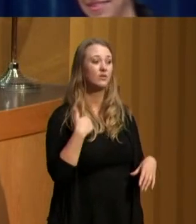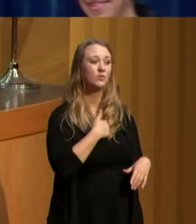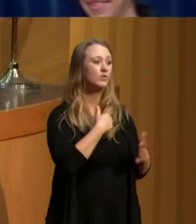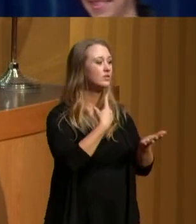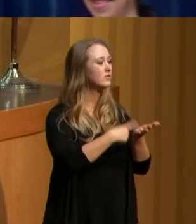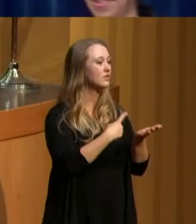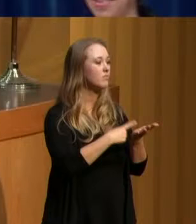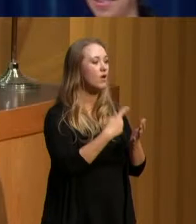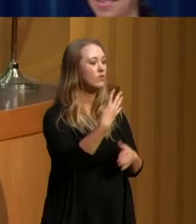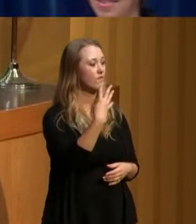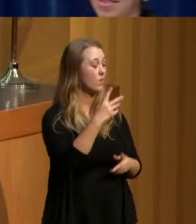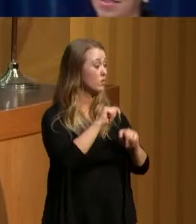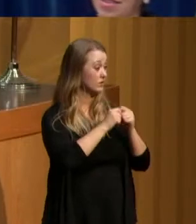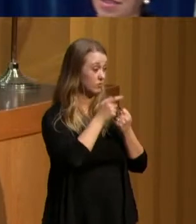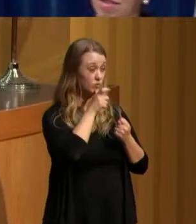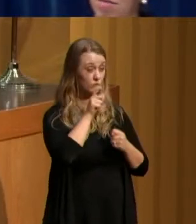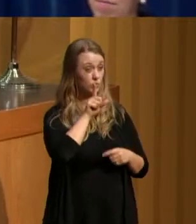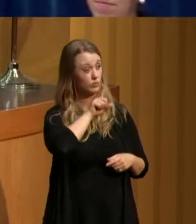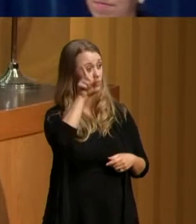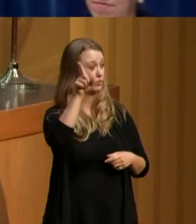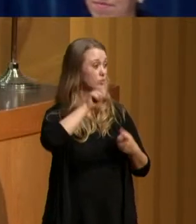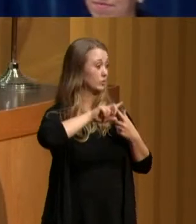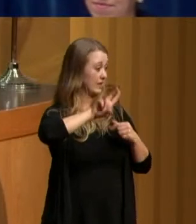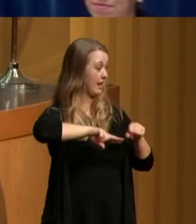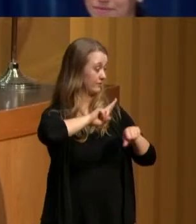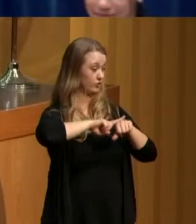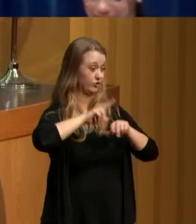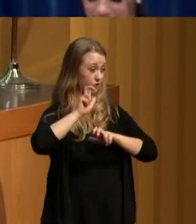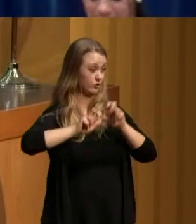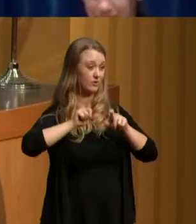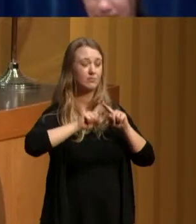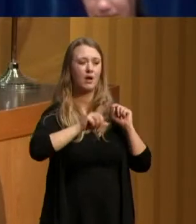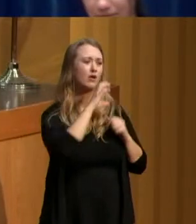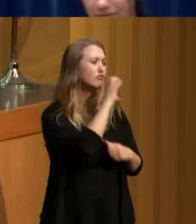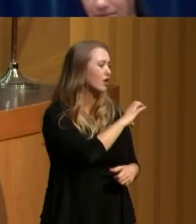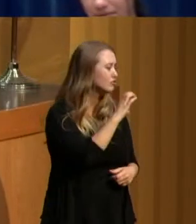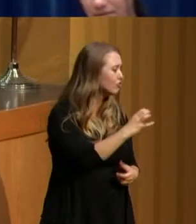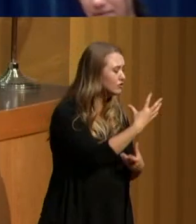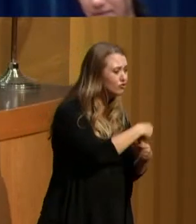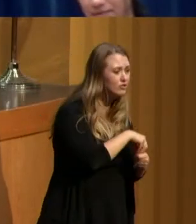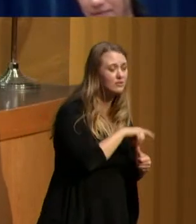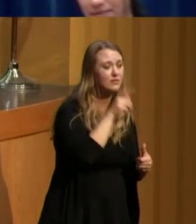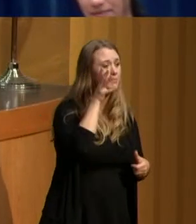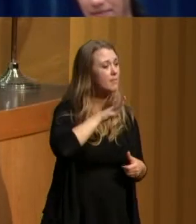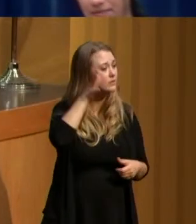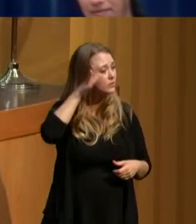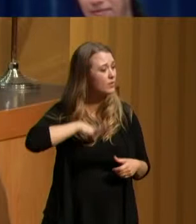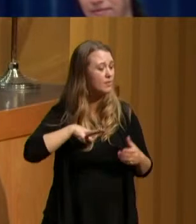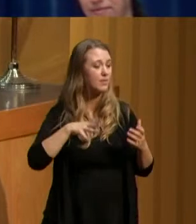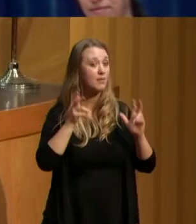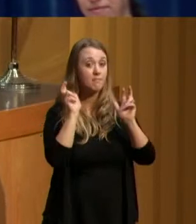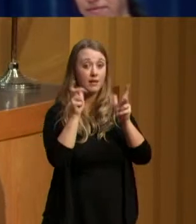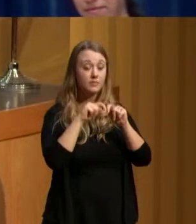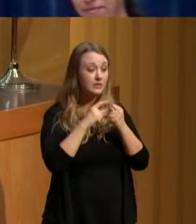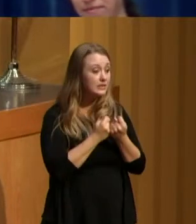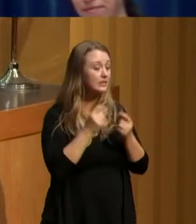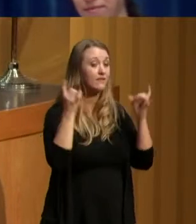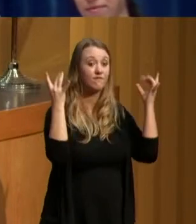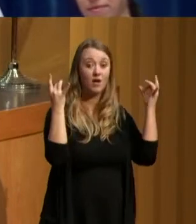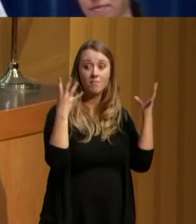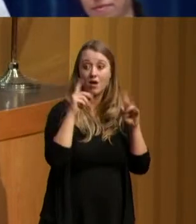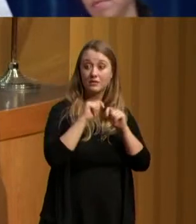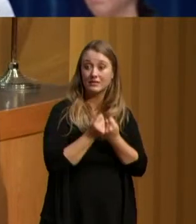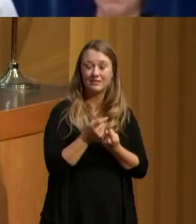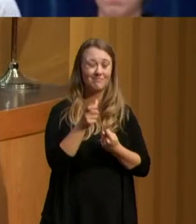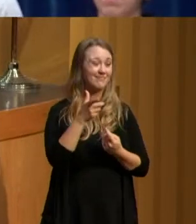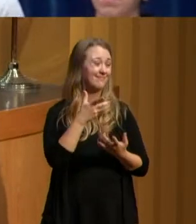4 teams that went to nationals, but from cross country to our men's and women's basketball team and our volleyball team, they didn't get a chance to